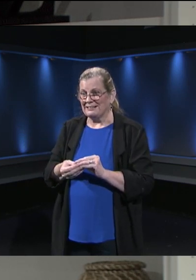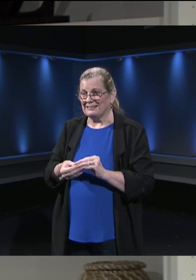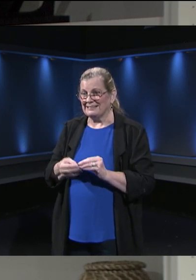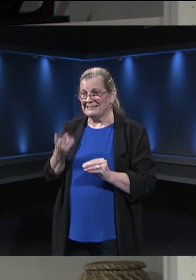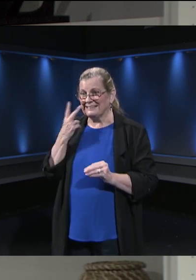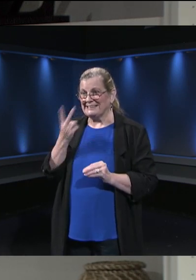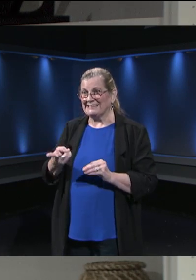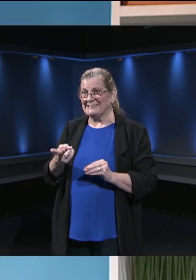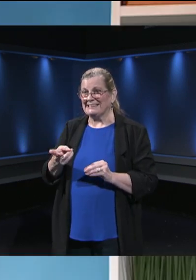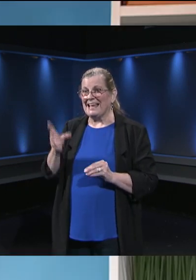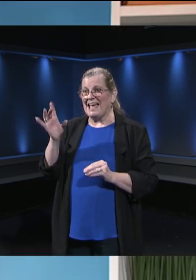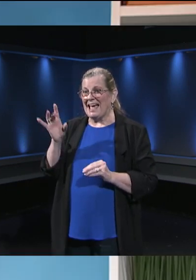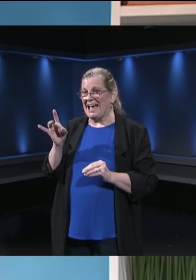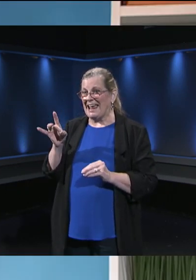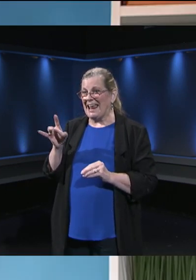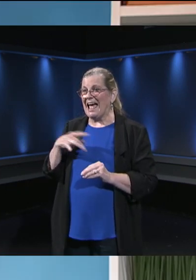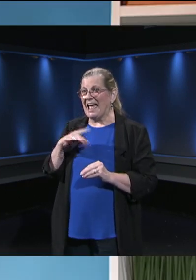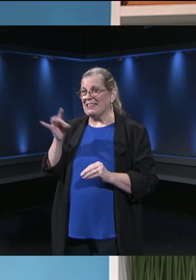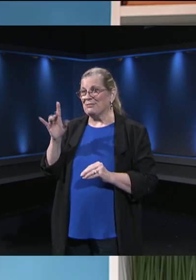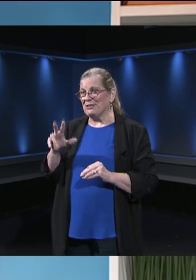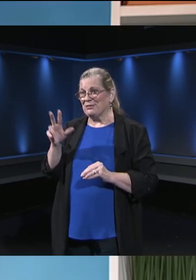All right, so I'm going to read it while it comes up. number.